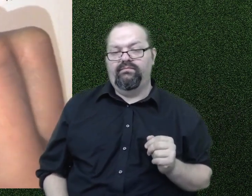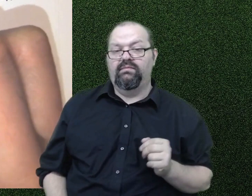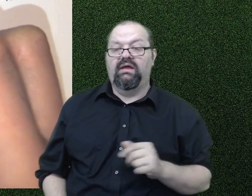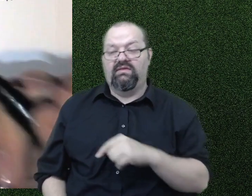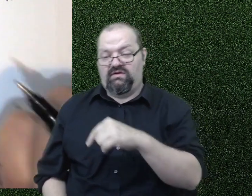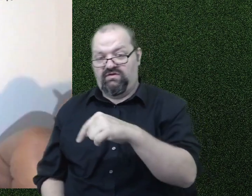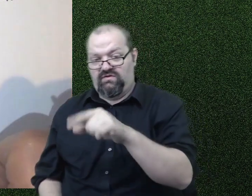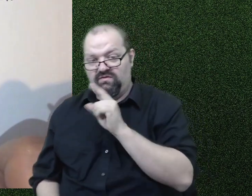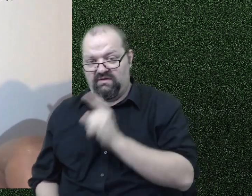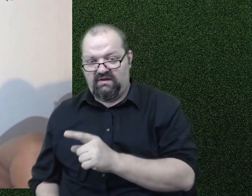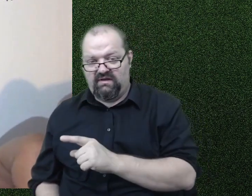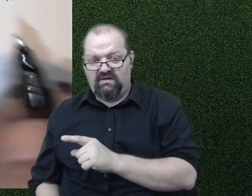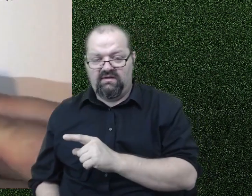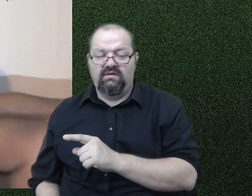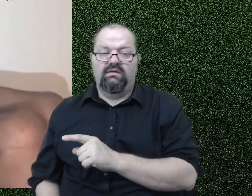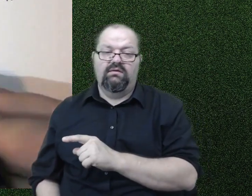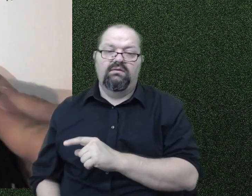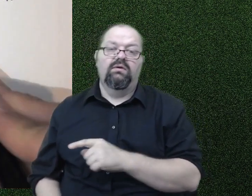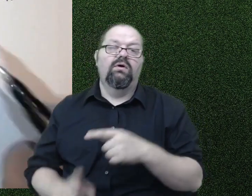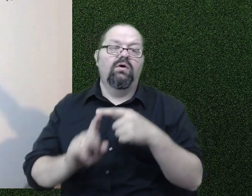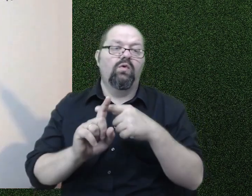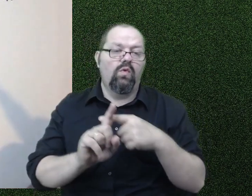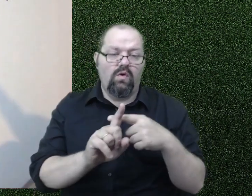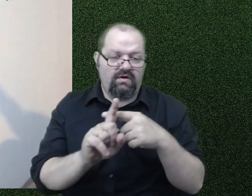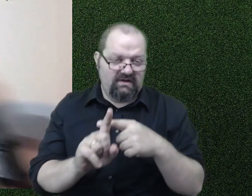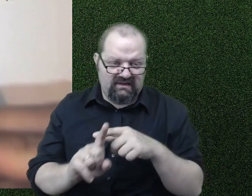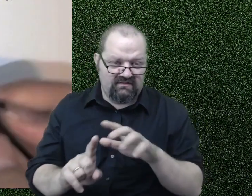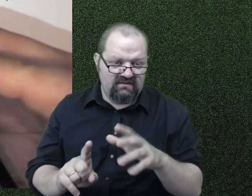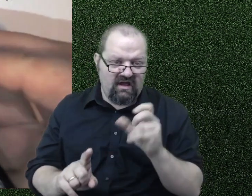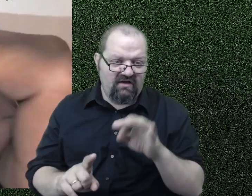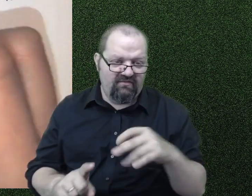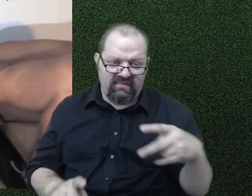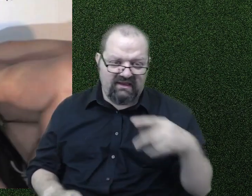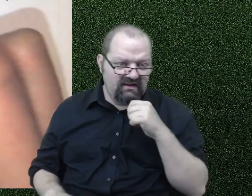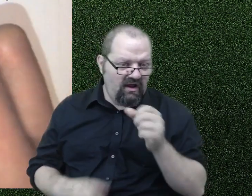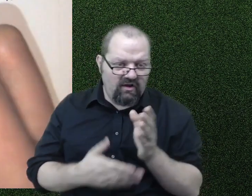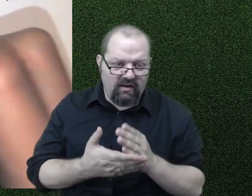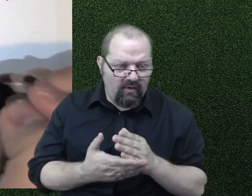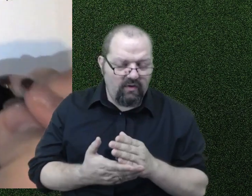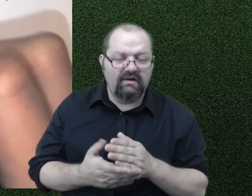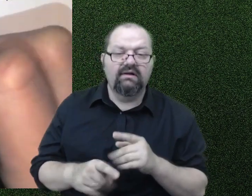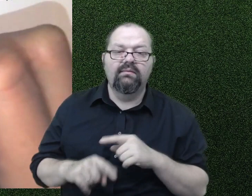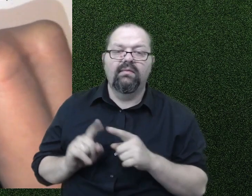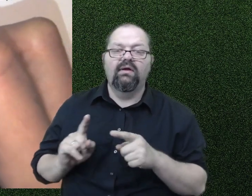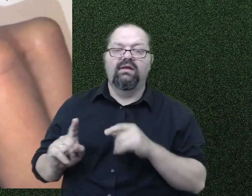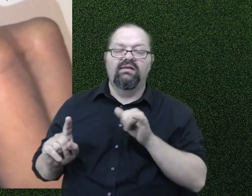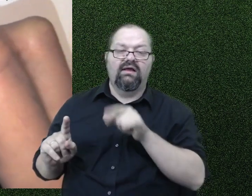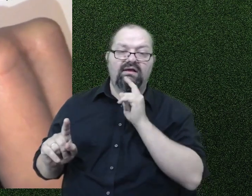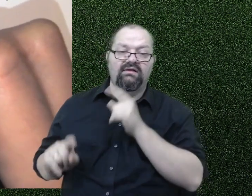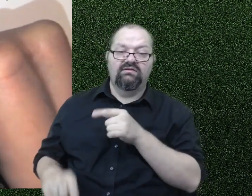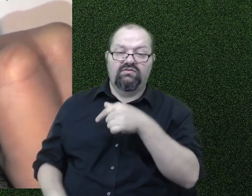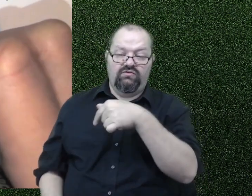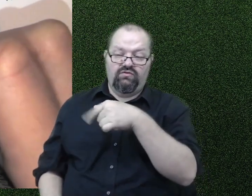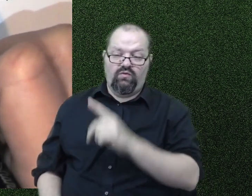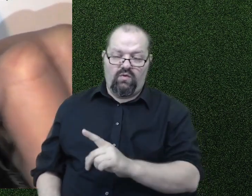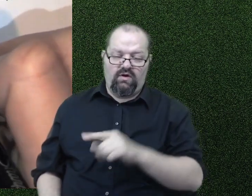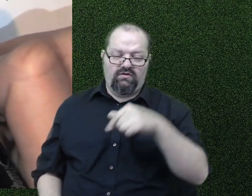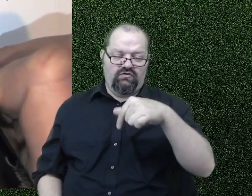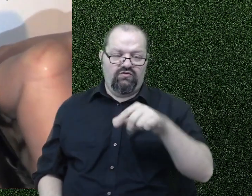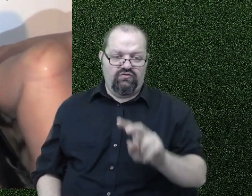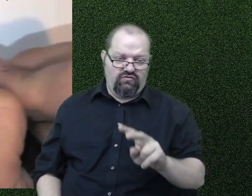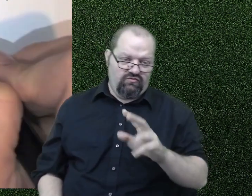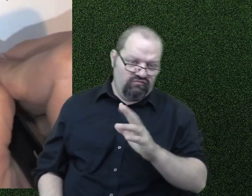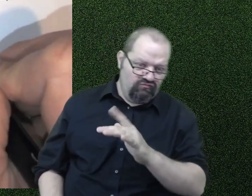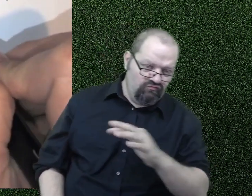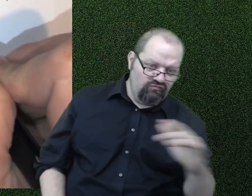has coordinates. These are coordinates of P, not components of P. And Q has coordinates Q1,